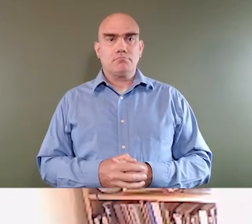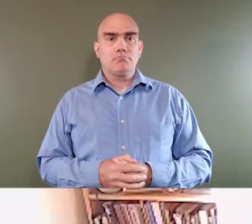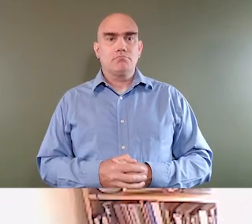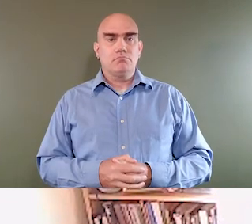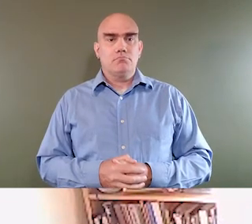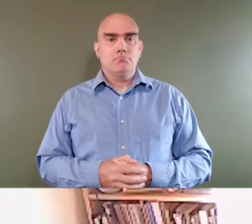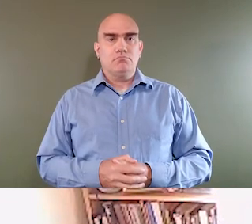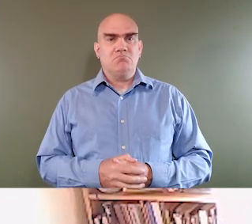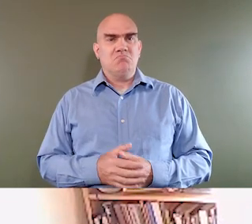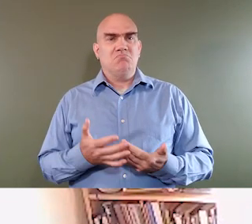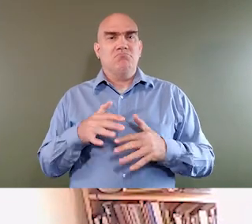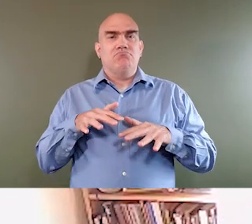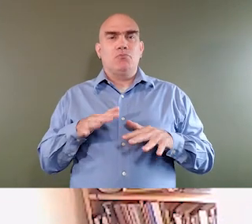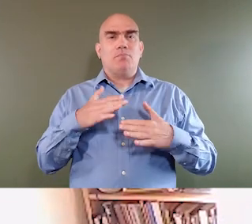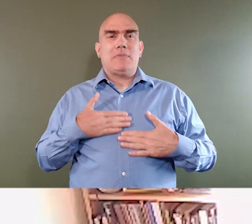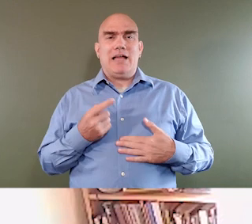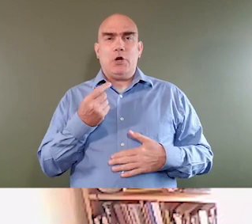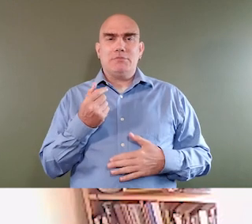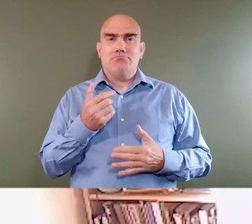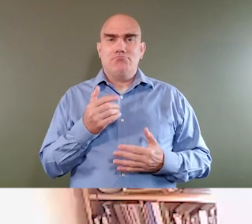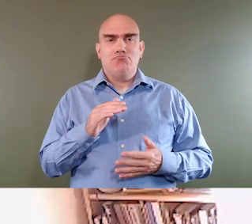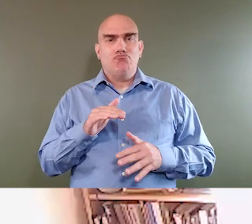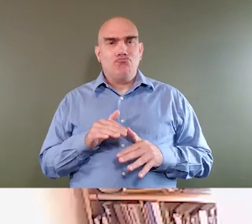Settling into your body a little bit.